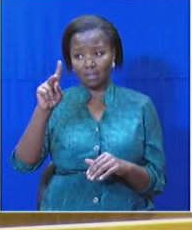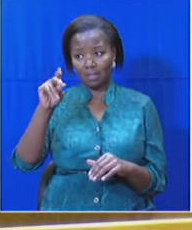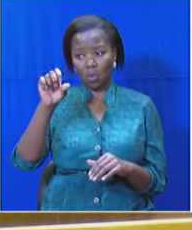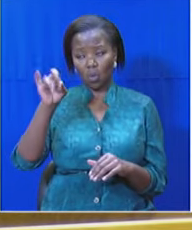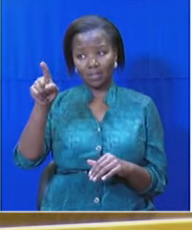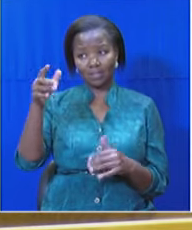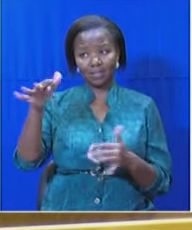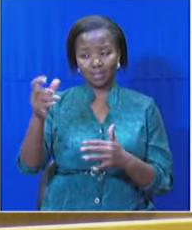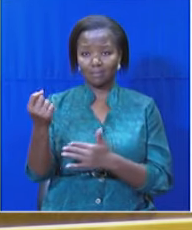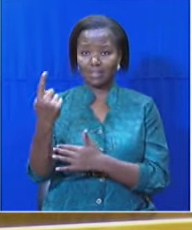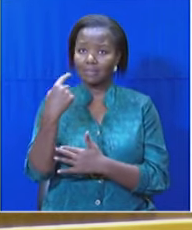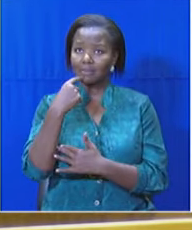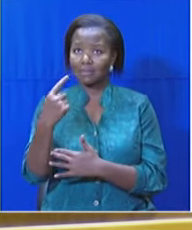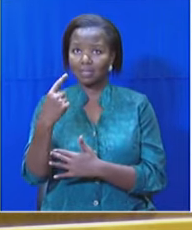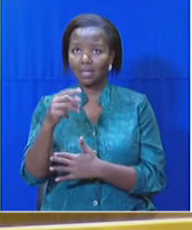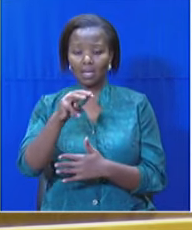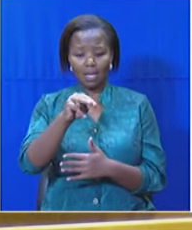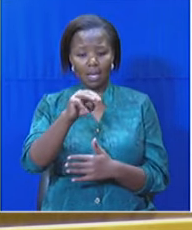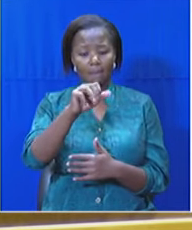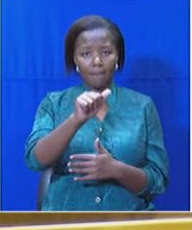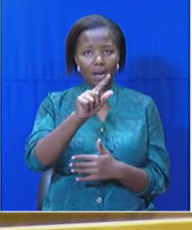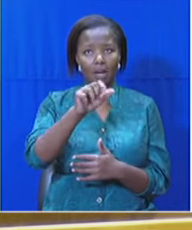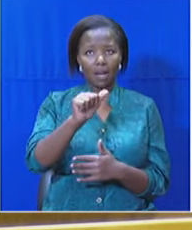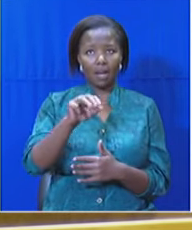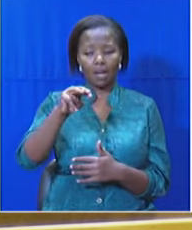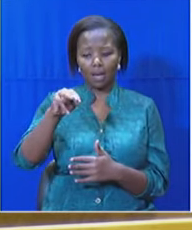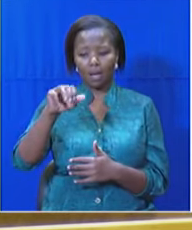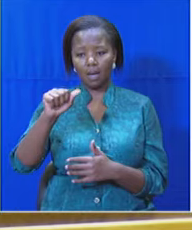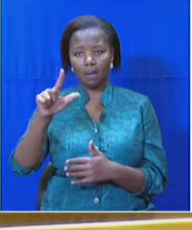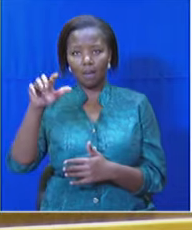Yona lo yimala mala, ngumZulu phela mina.